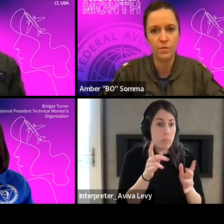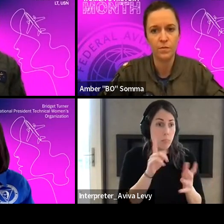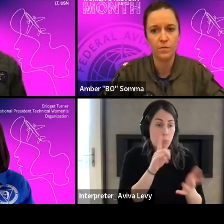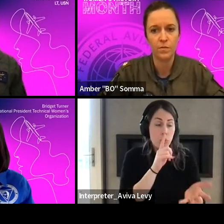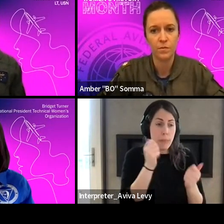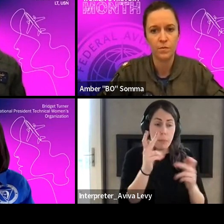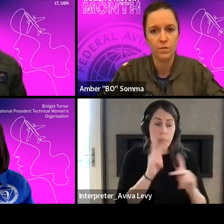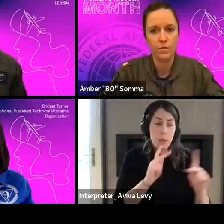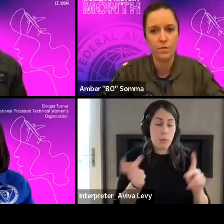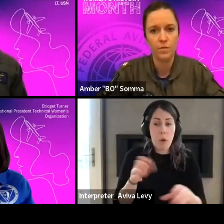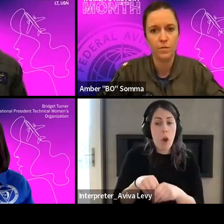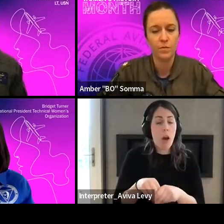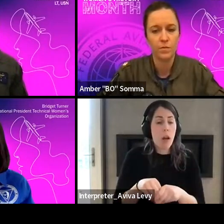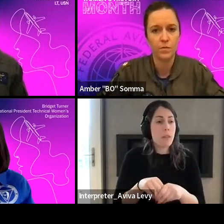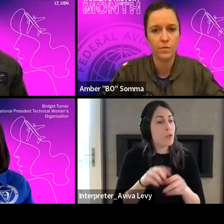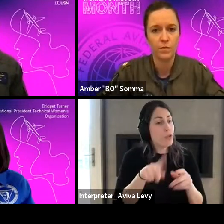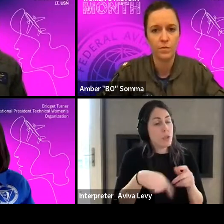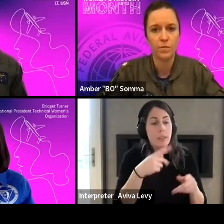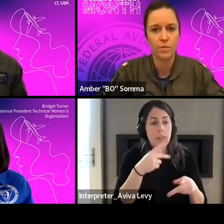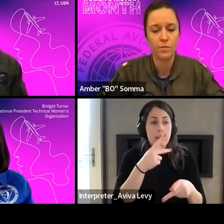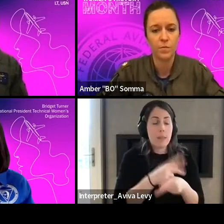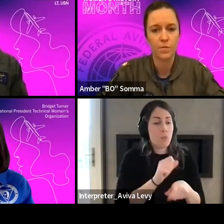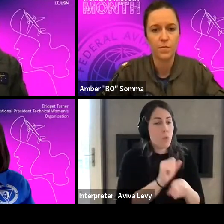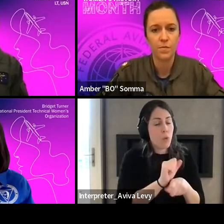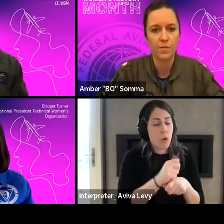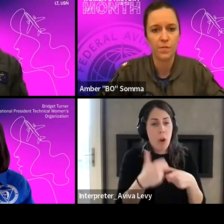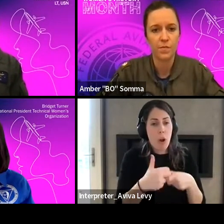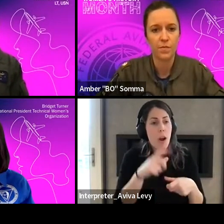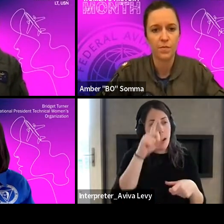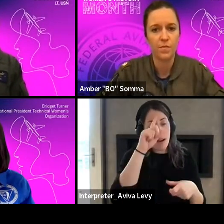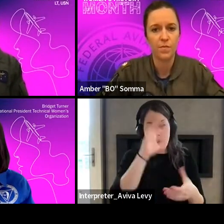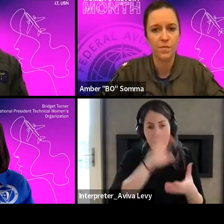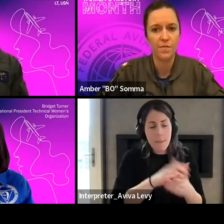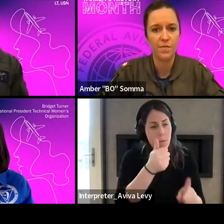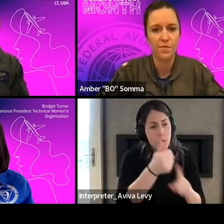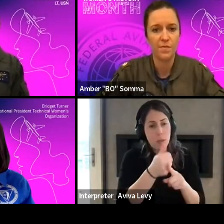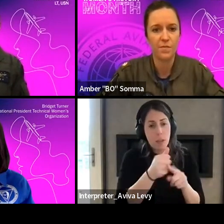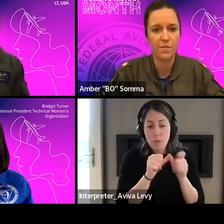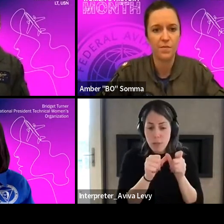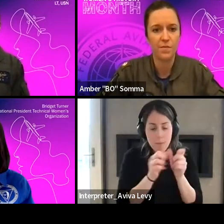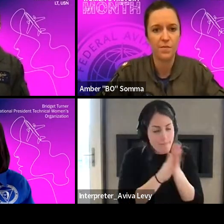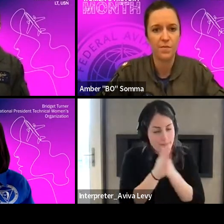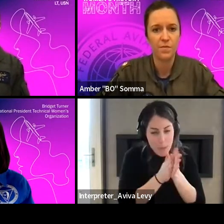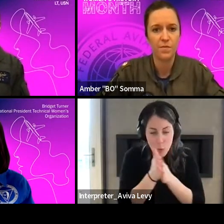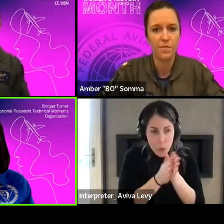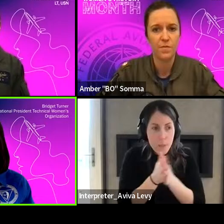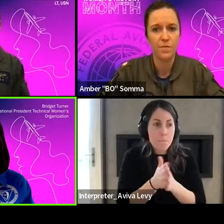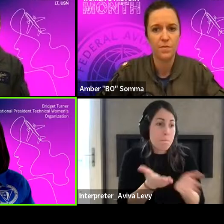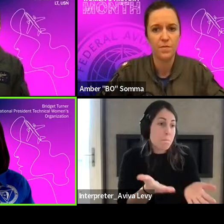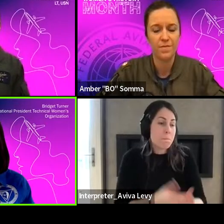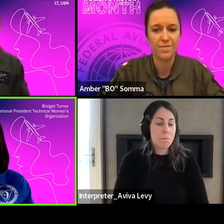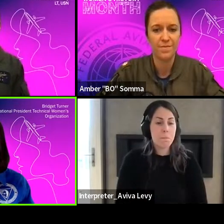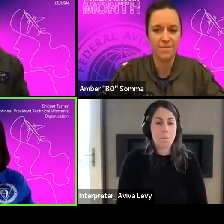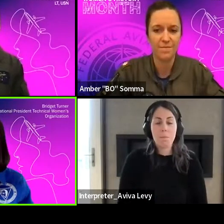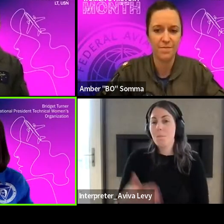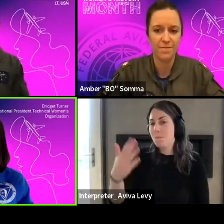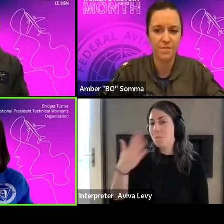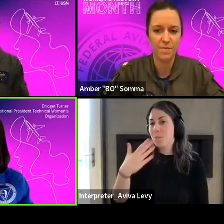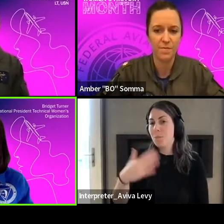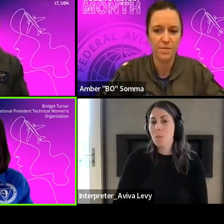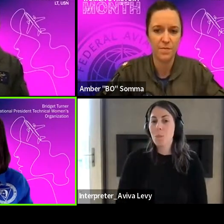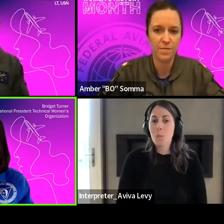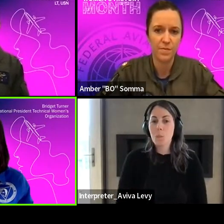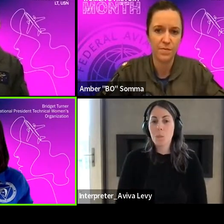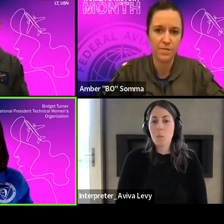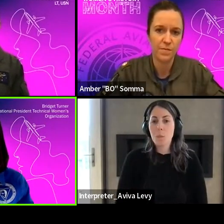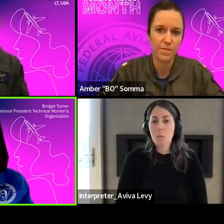hard and keep believing in yourself and keep going, essentially. Thank you for sharing. And we're going to stay